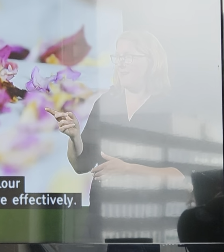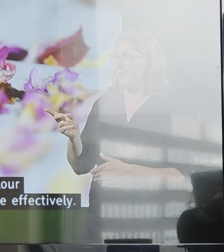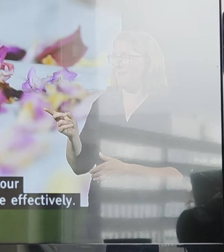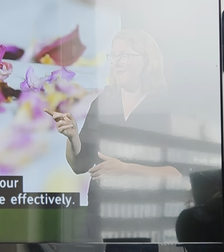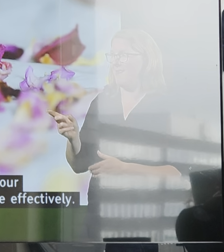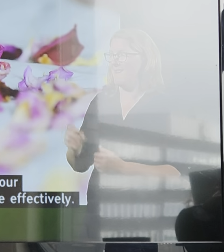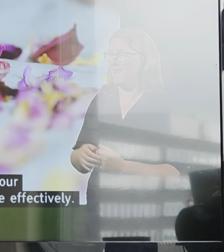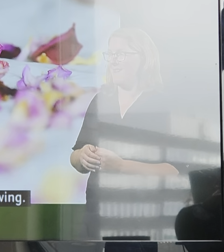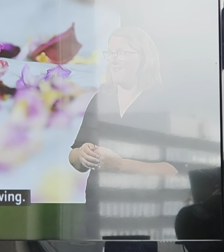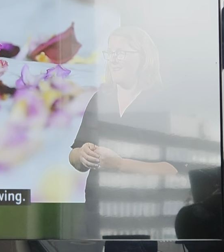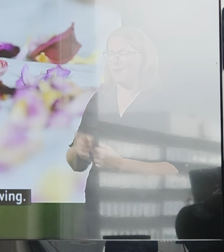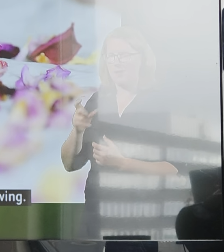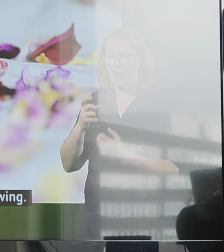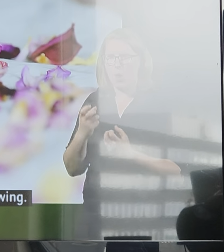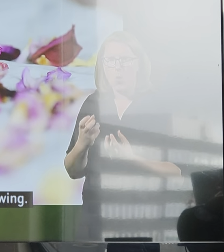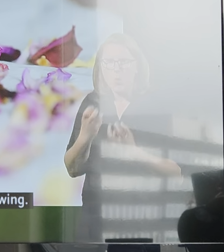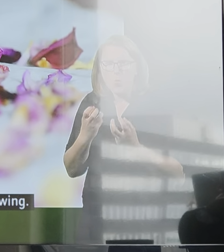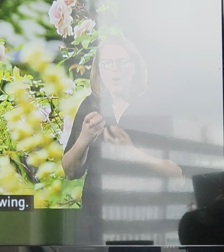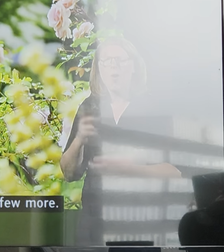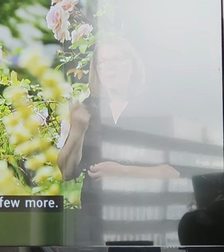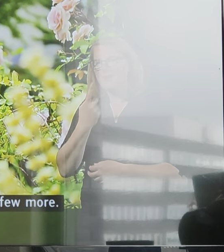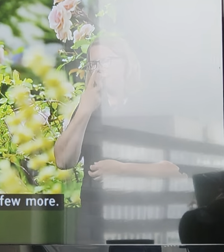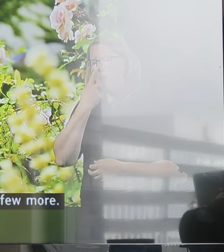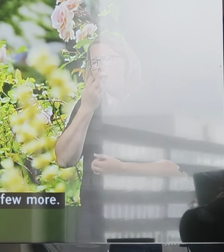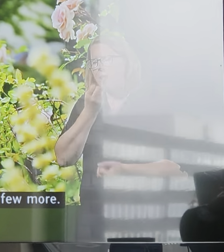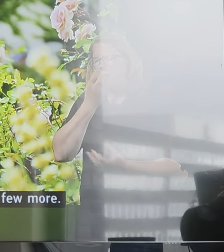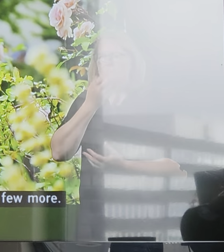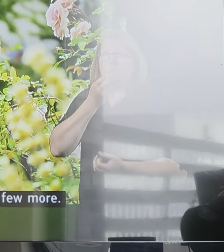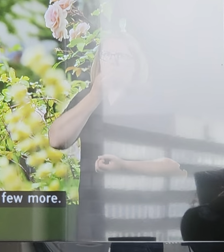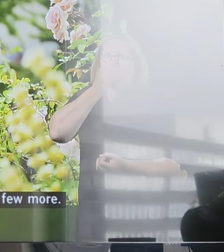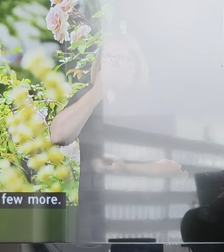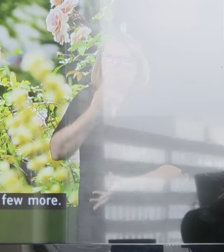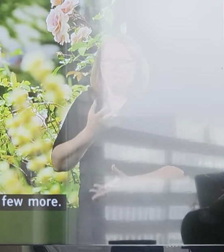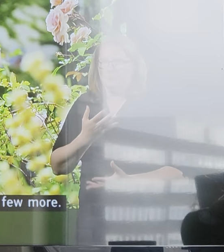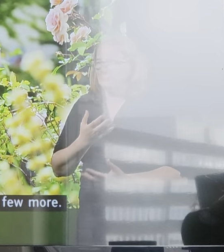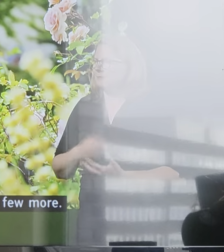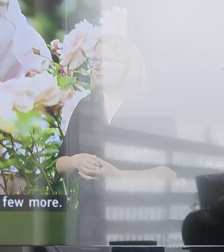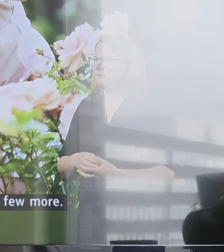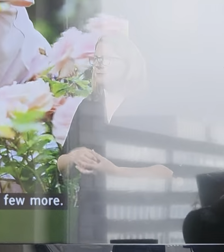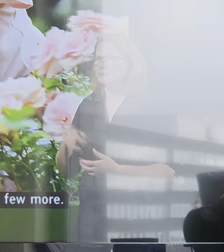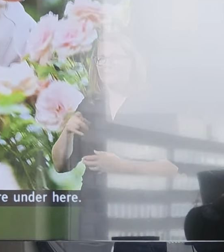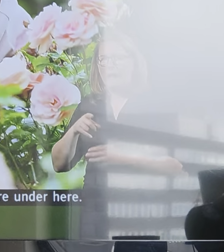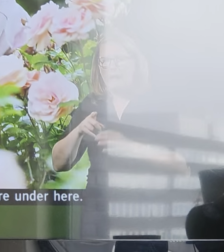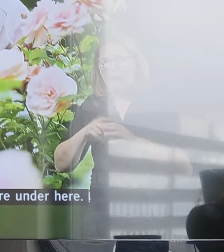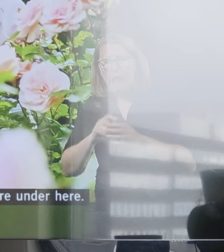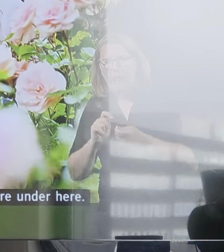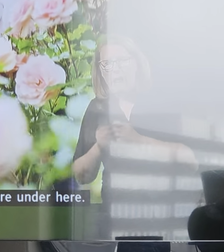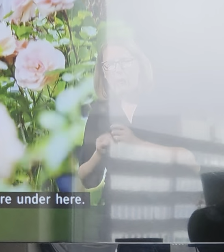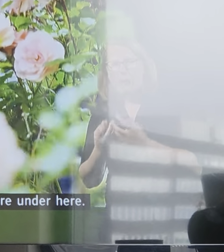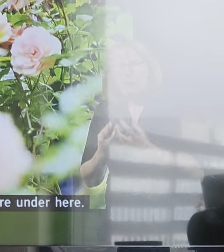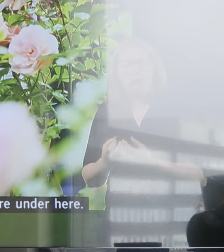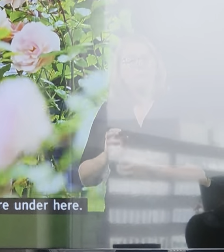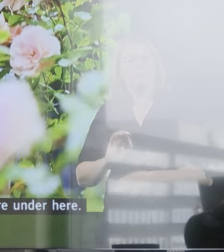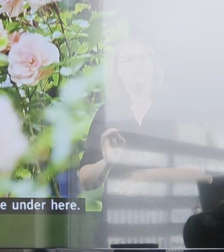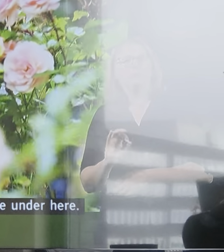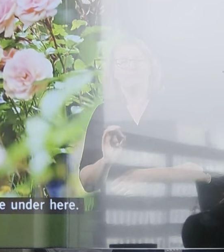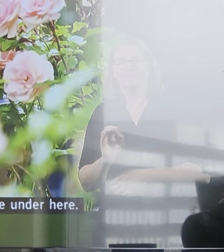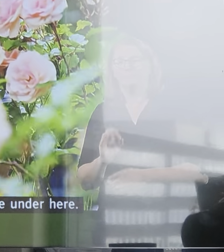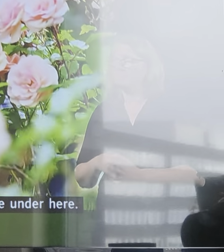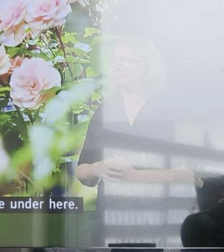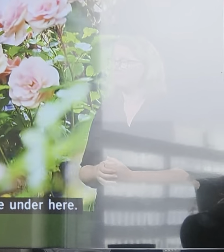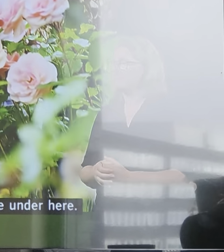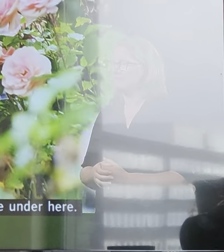and the scent much more effectively. There's no yellowing. And I think I need a few more. So I'm going to sit back,